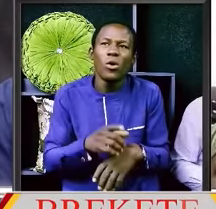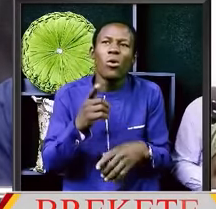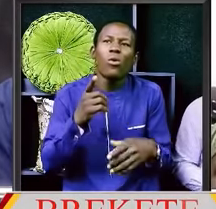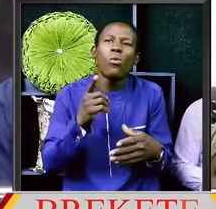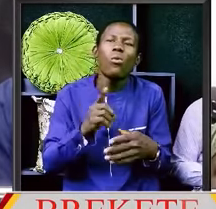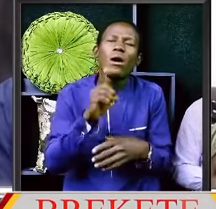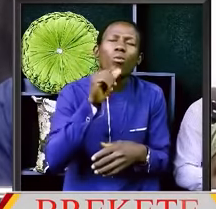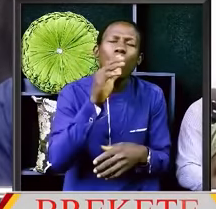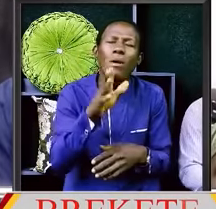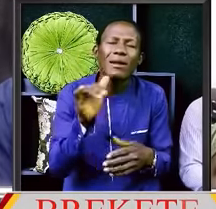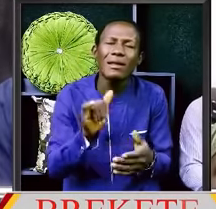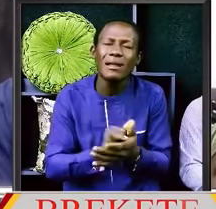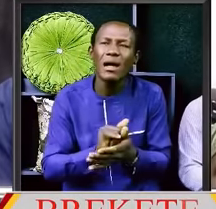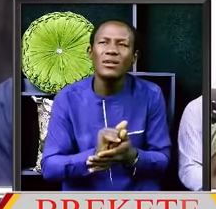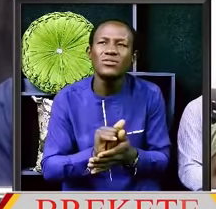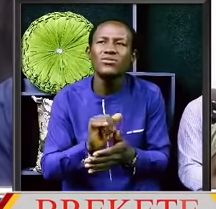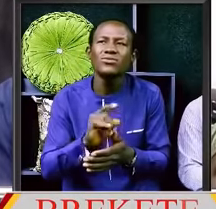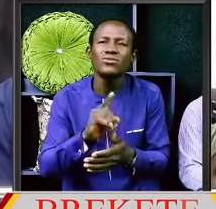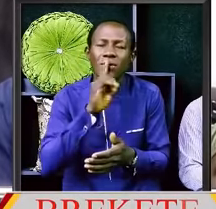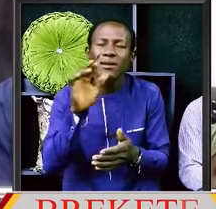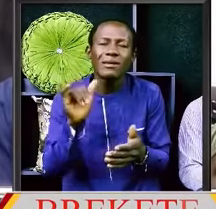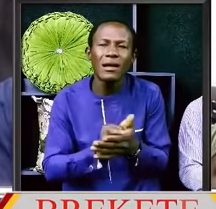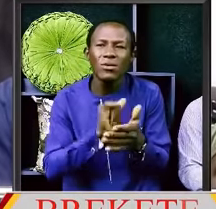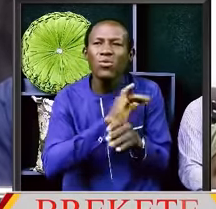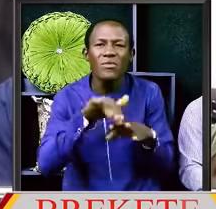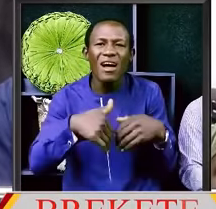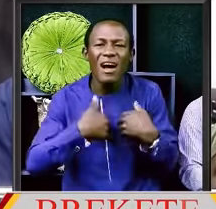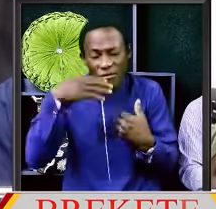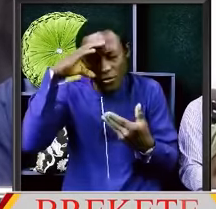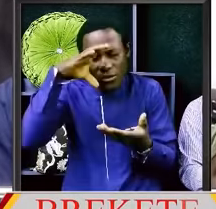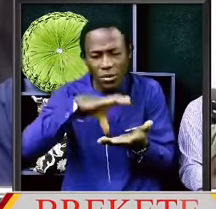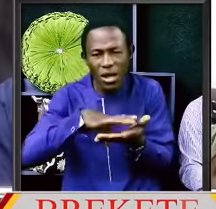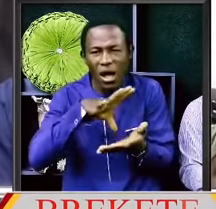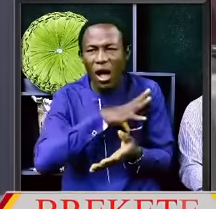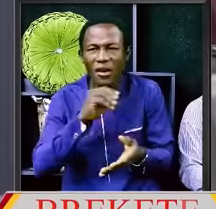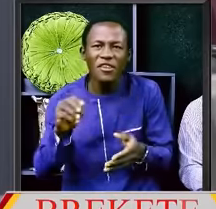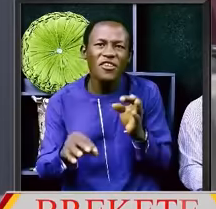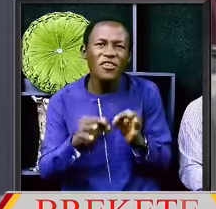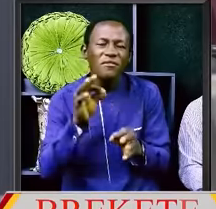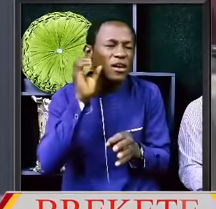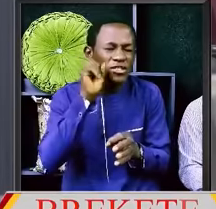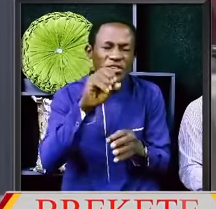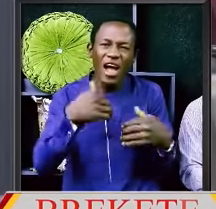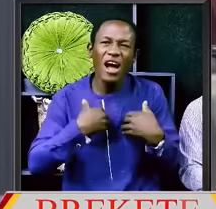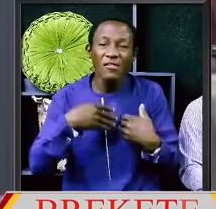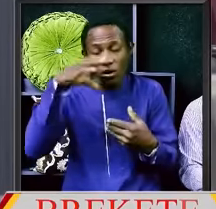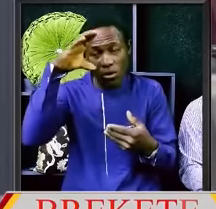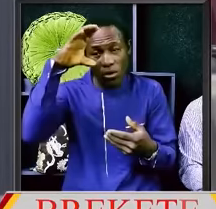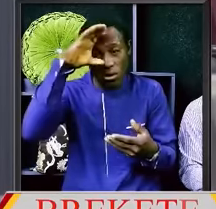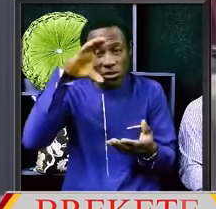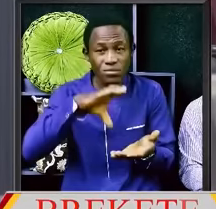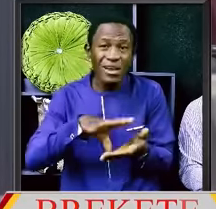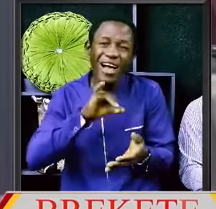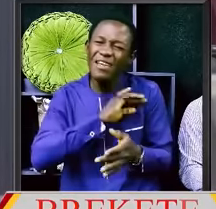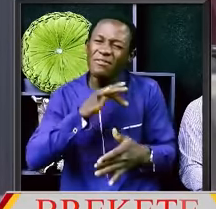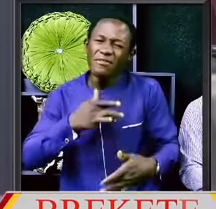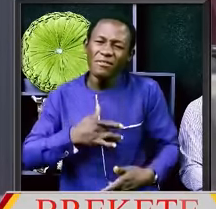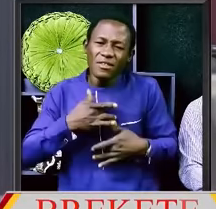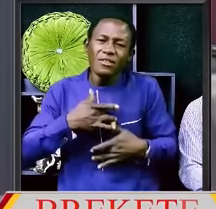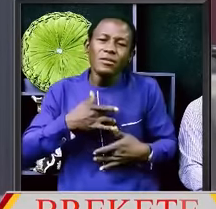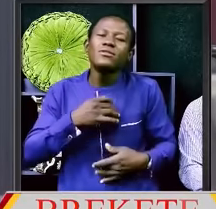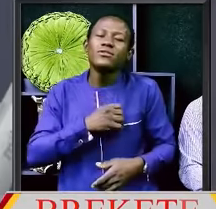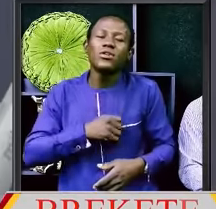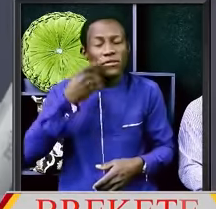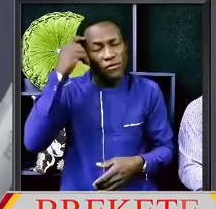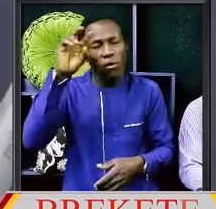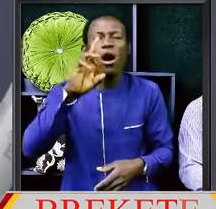One woman where I sure say she no get husband, and if she get husband, I feel sorry for her husband. And she if she no get her